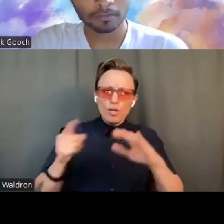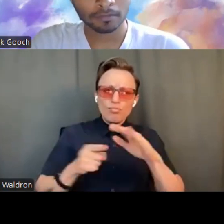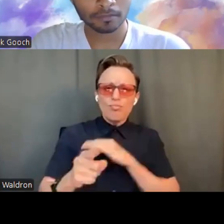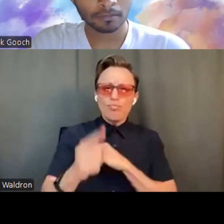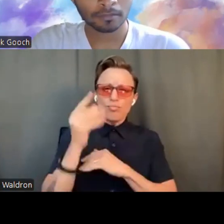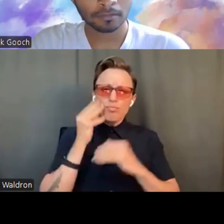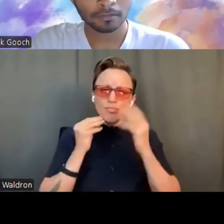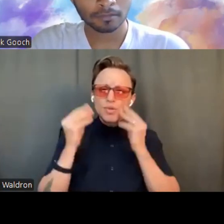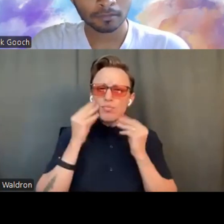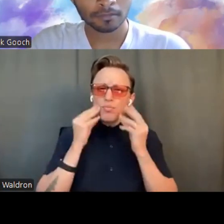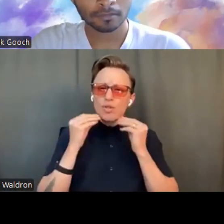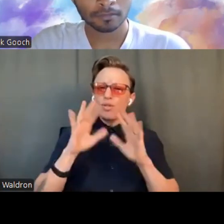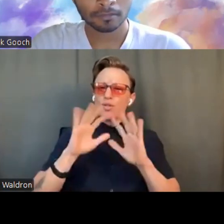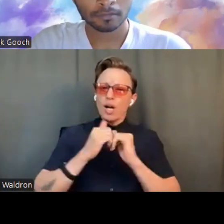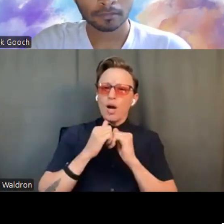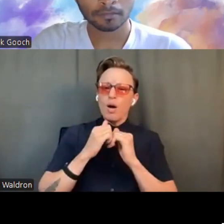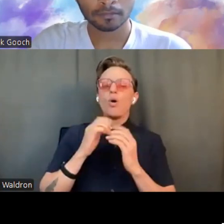Paige.